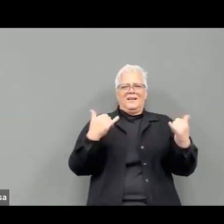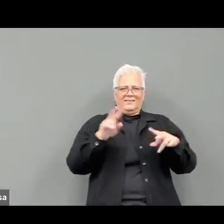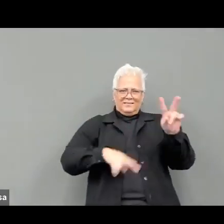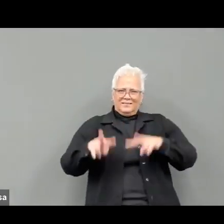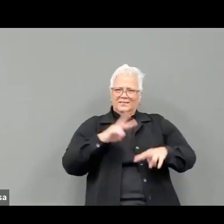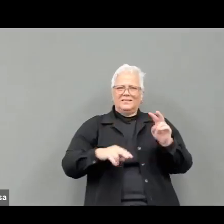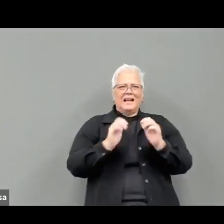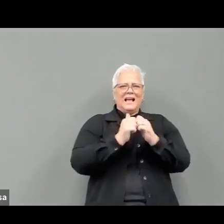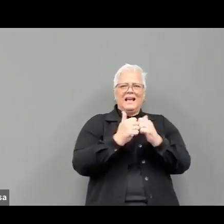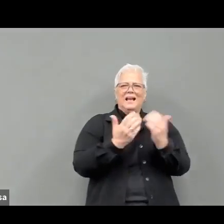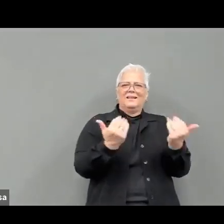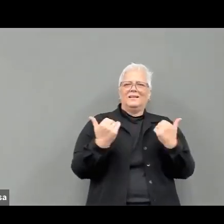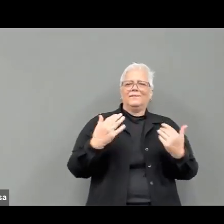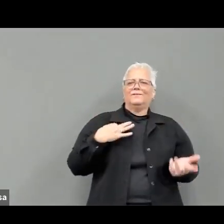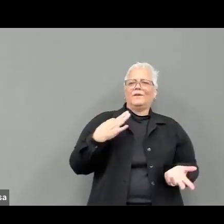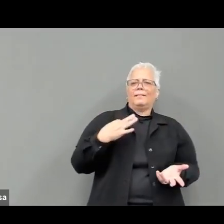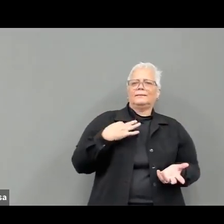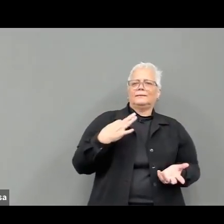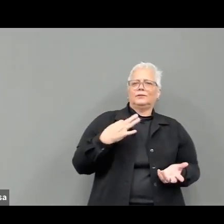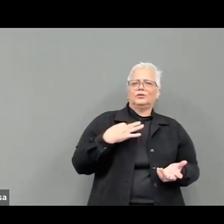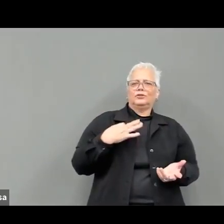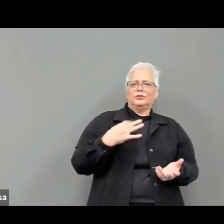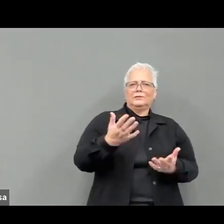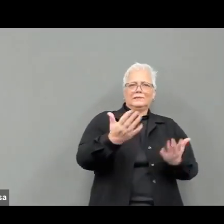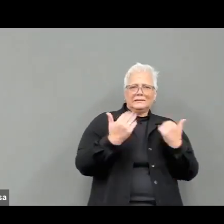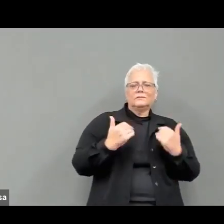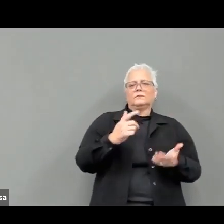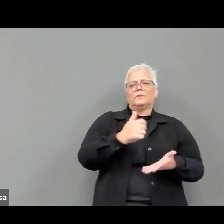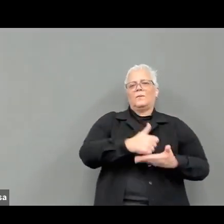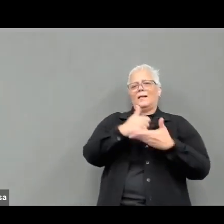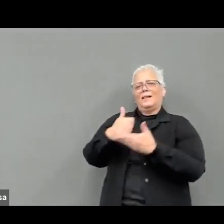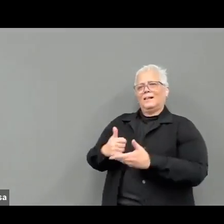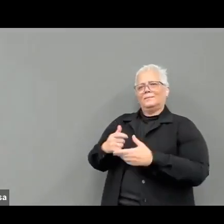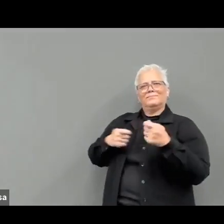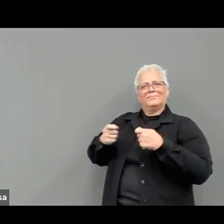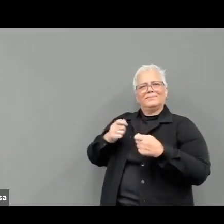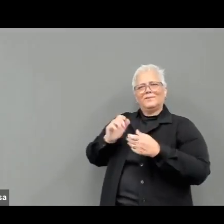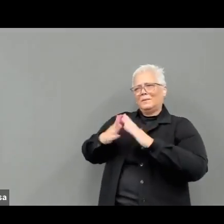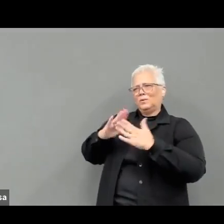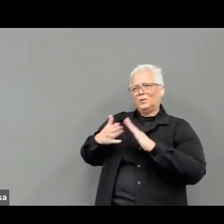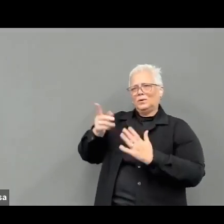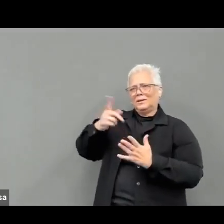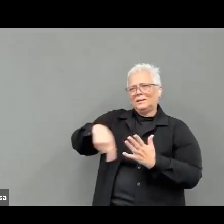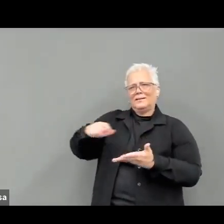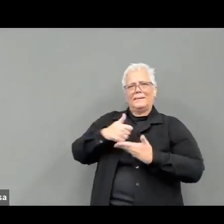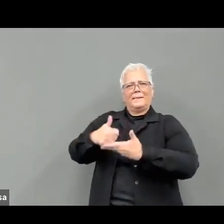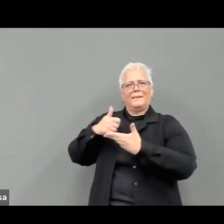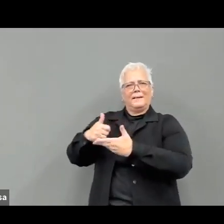to help govern our community. And we don't want those public servants to have